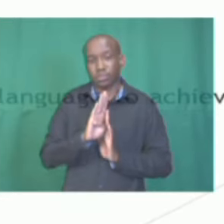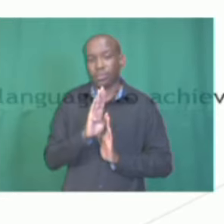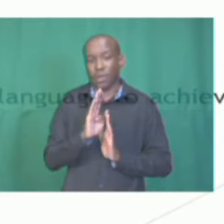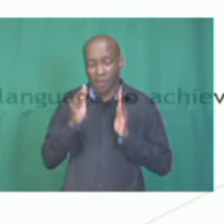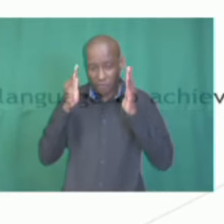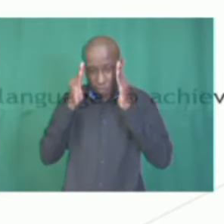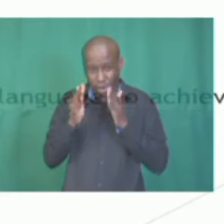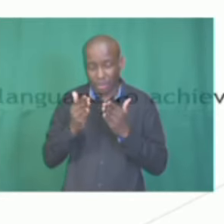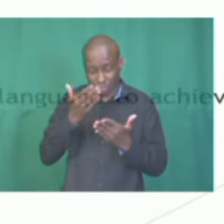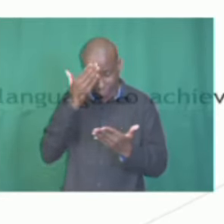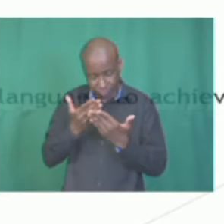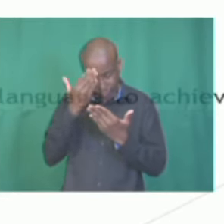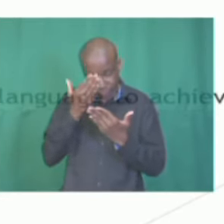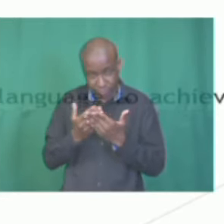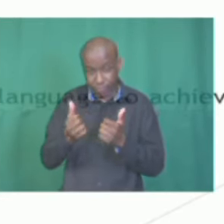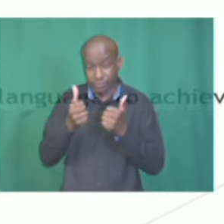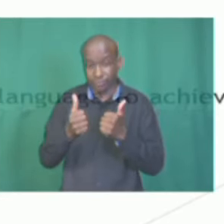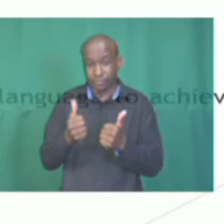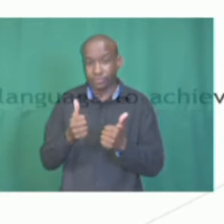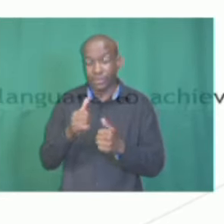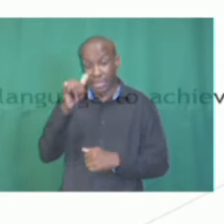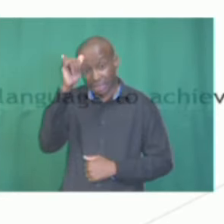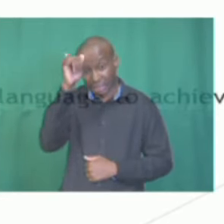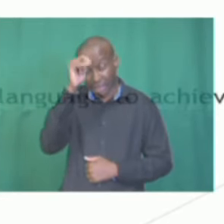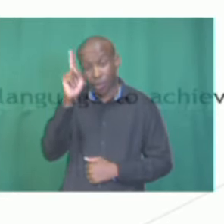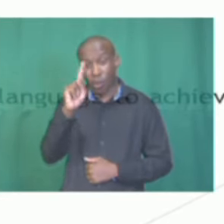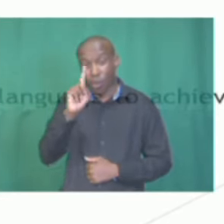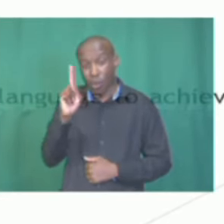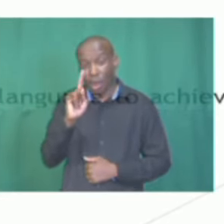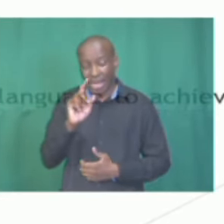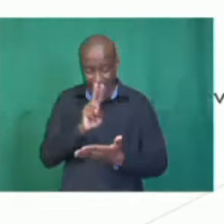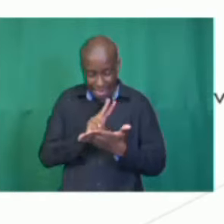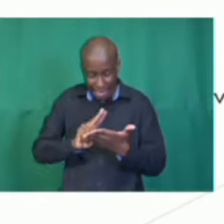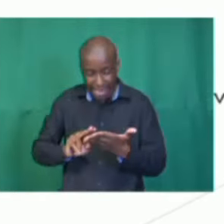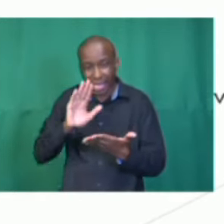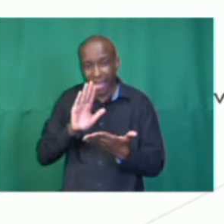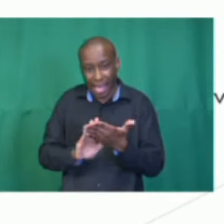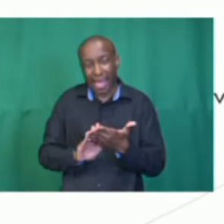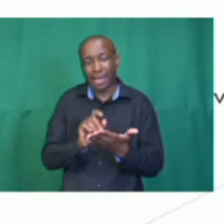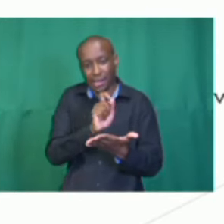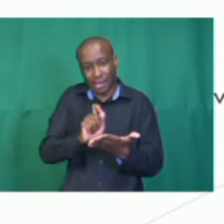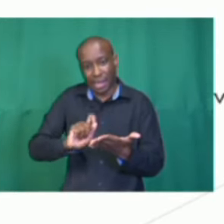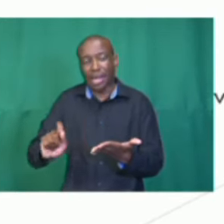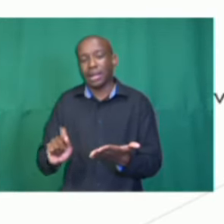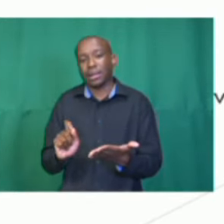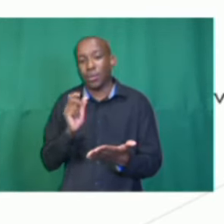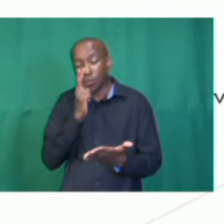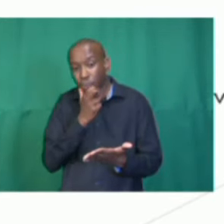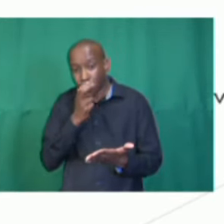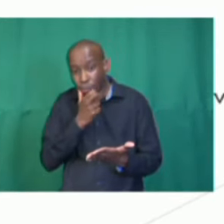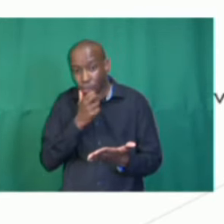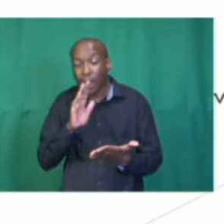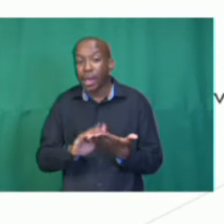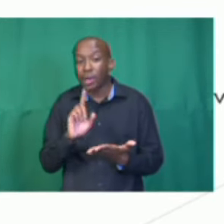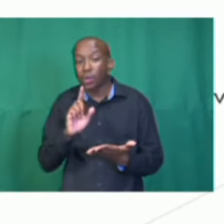our lessons. The skills including reading and writing, speaking and listening.